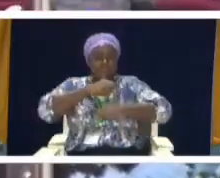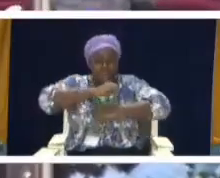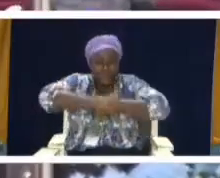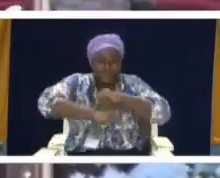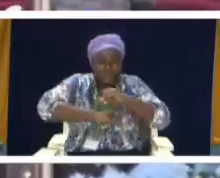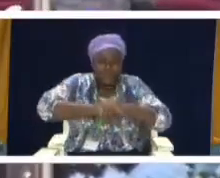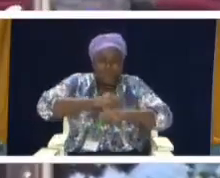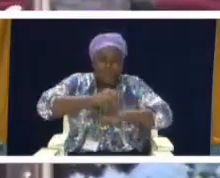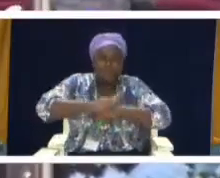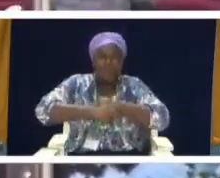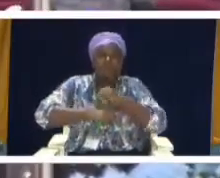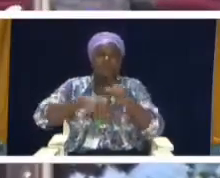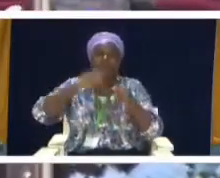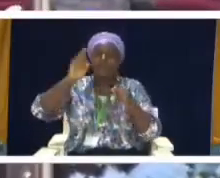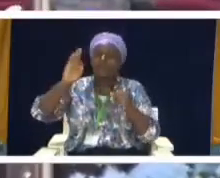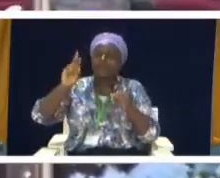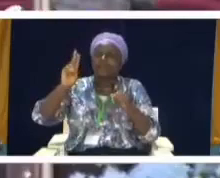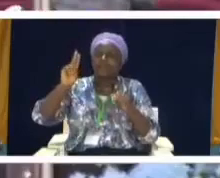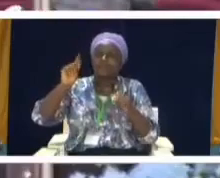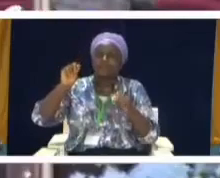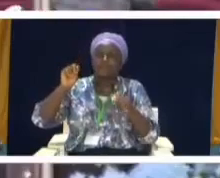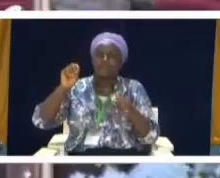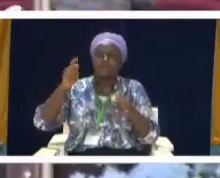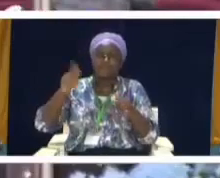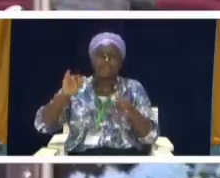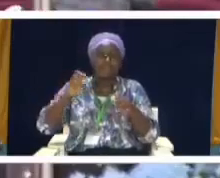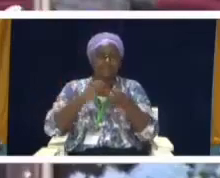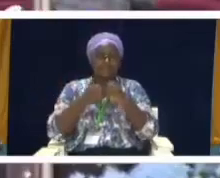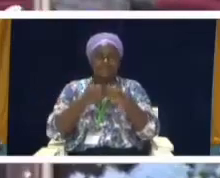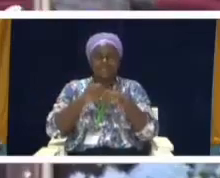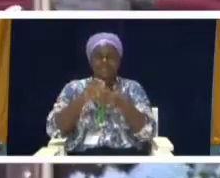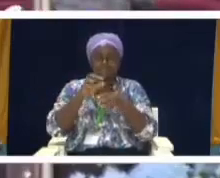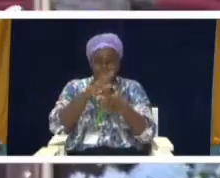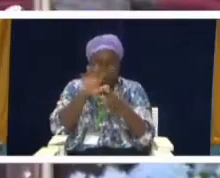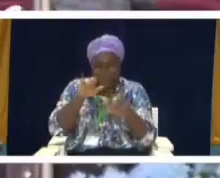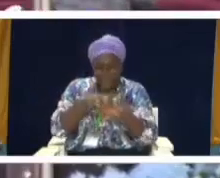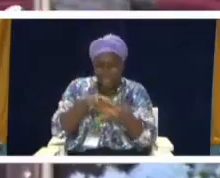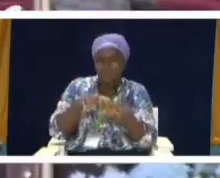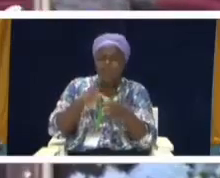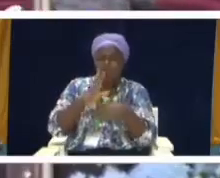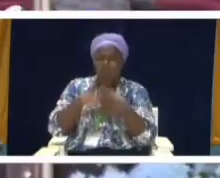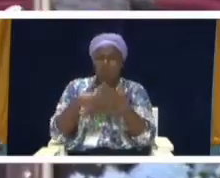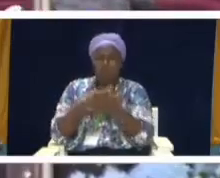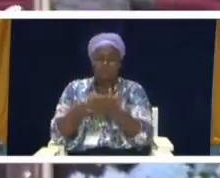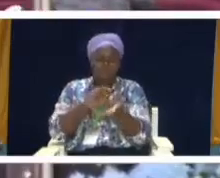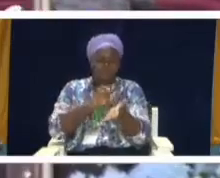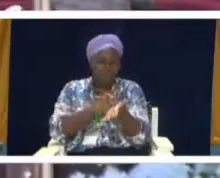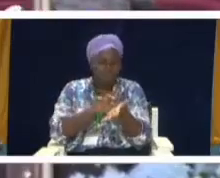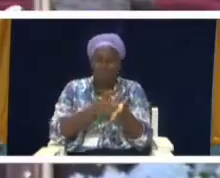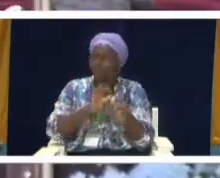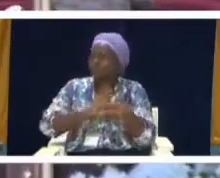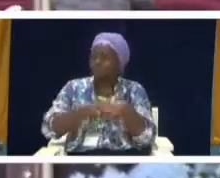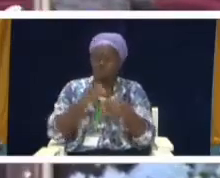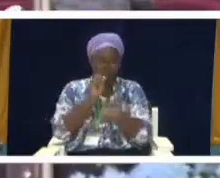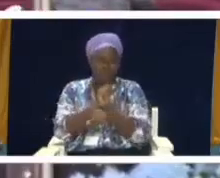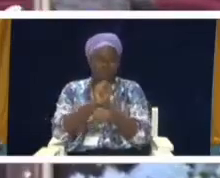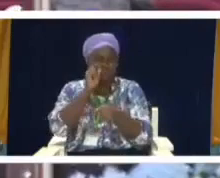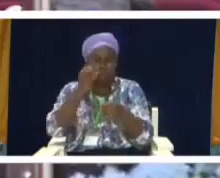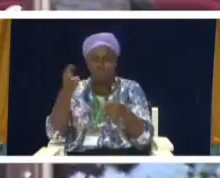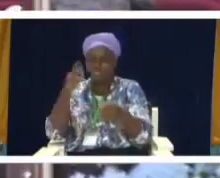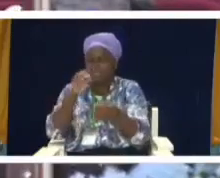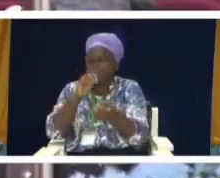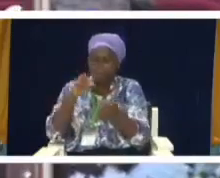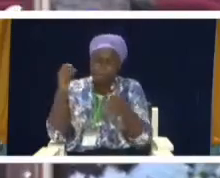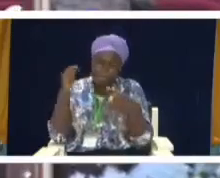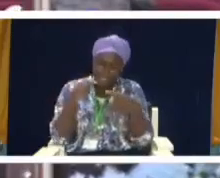for over 4 years. All the different treatments did not work. She was in pain and